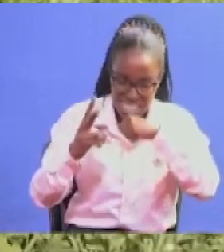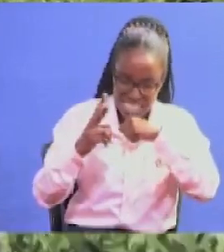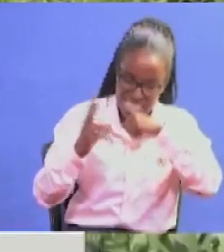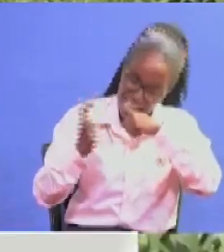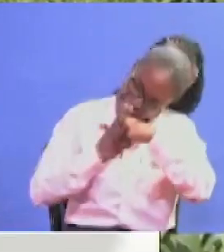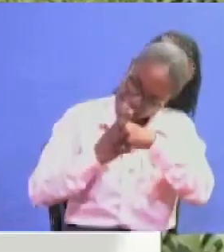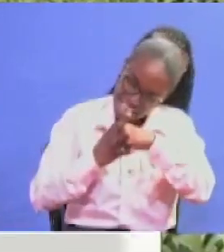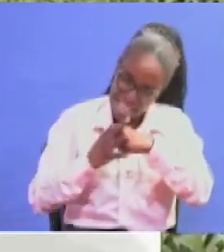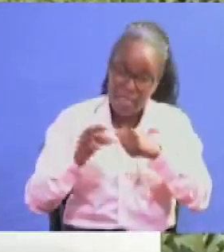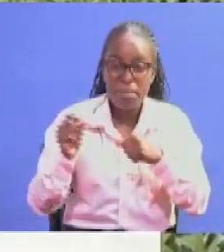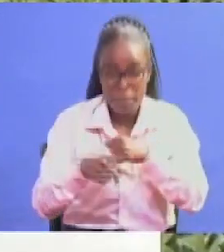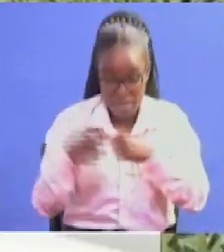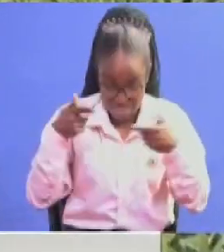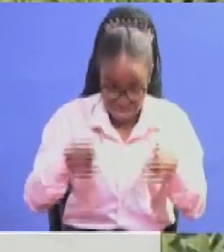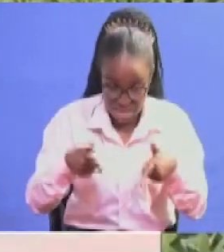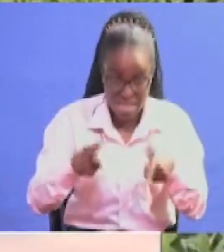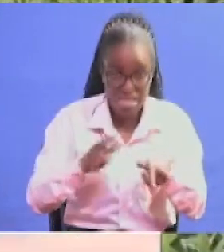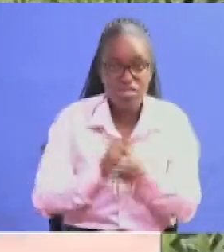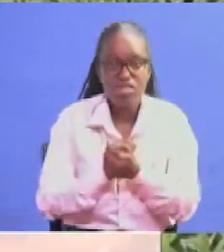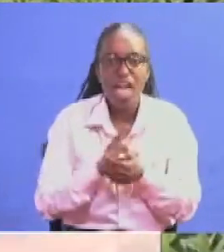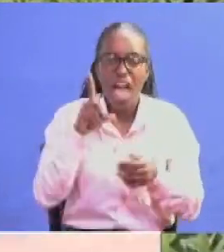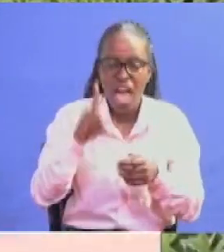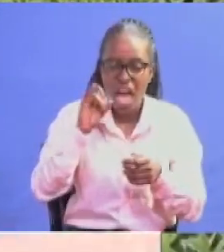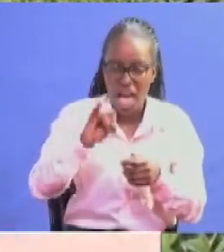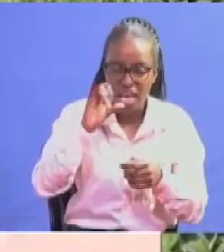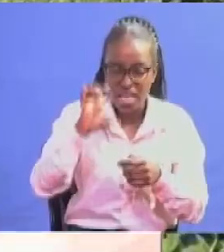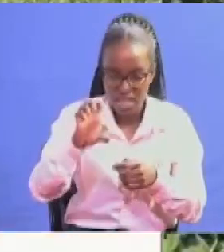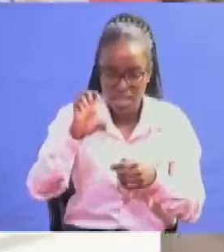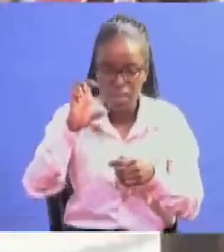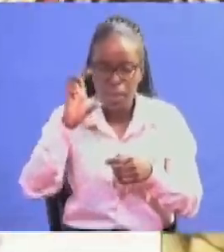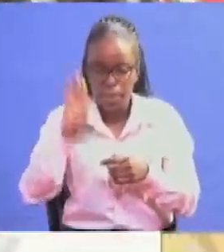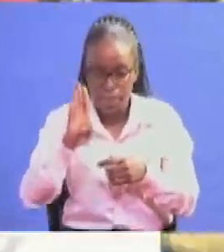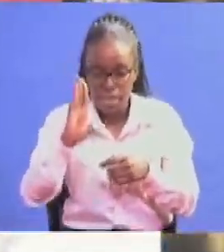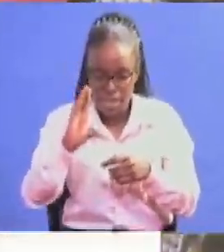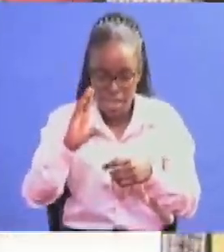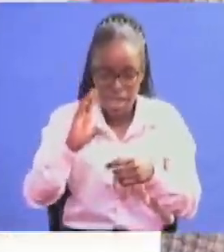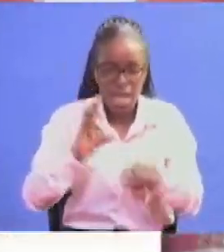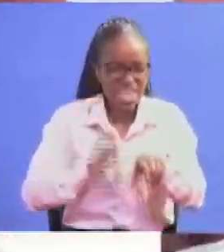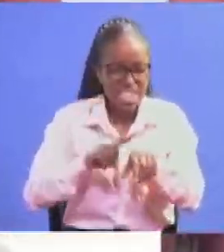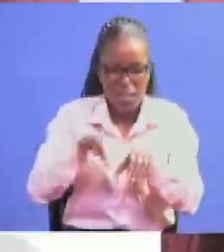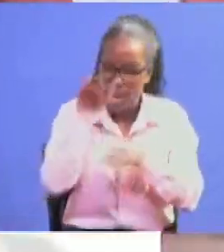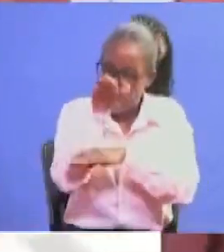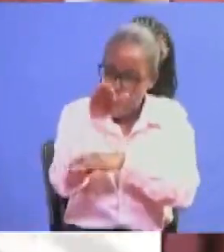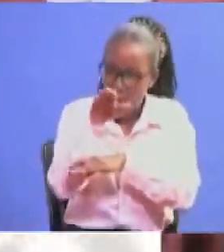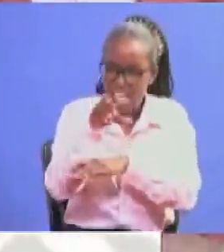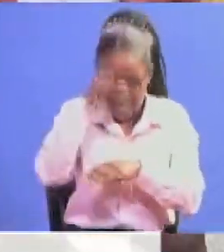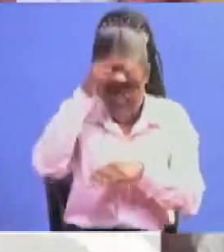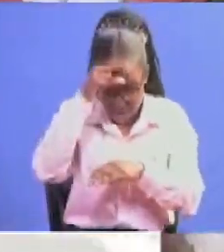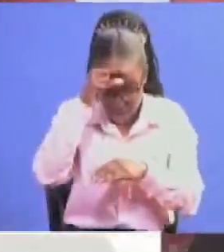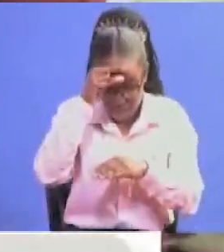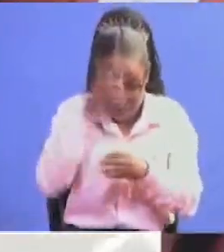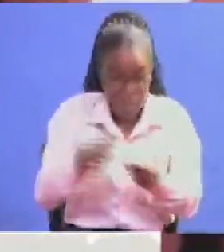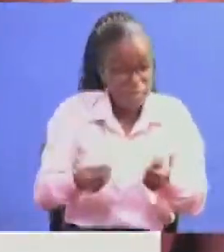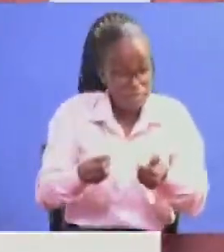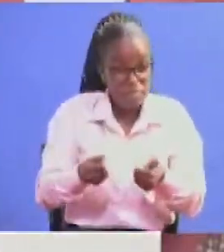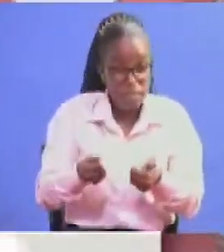Boundaries Commission, IEBC, the directors have urged the government to take action on embezzlements of funds, as revealed in